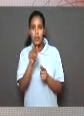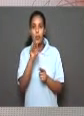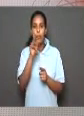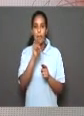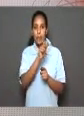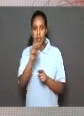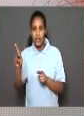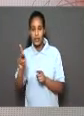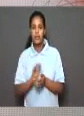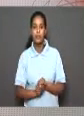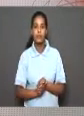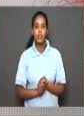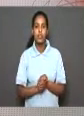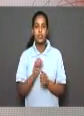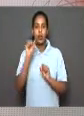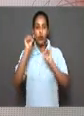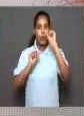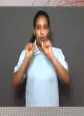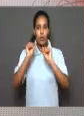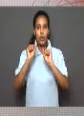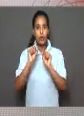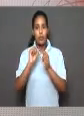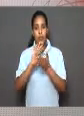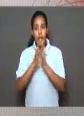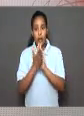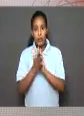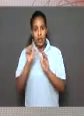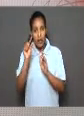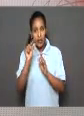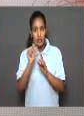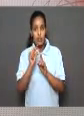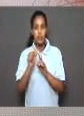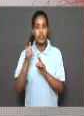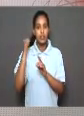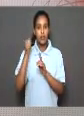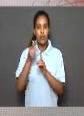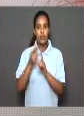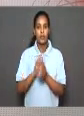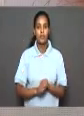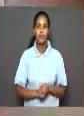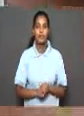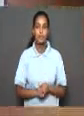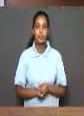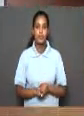same period, the comparison becomes less straightforward.